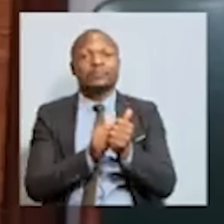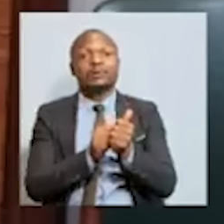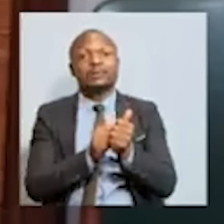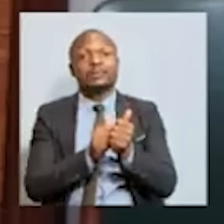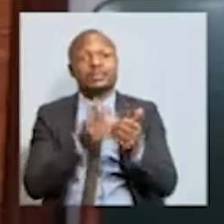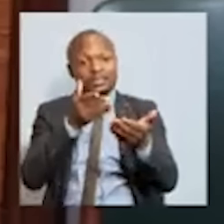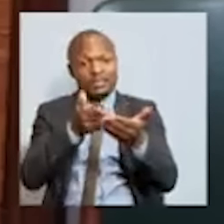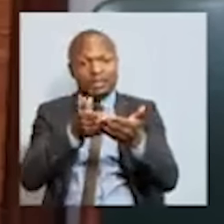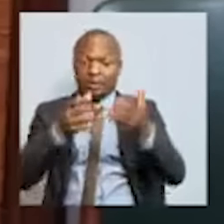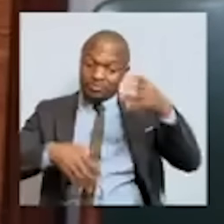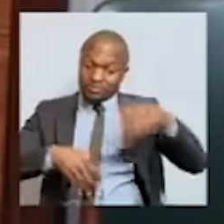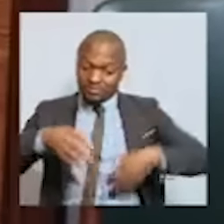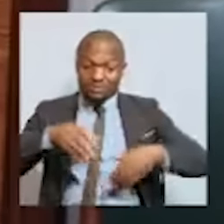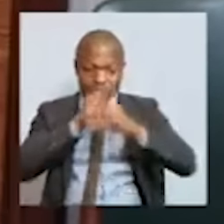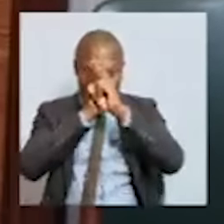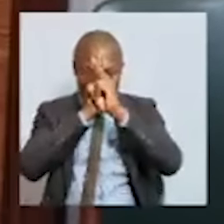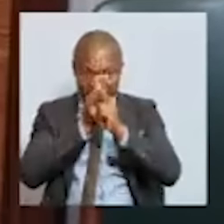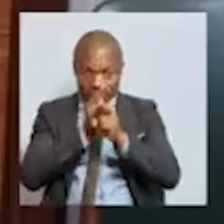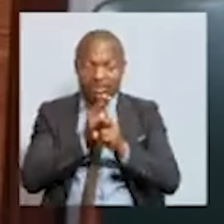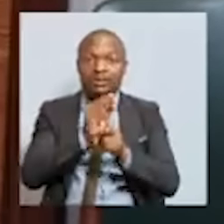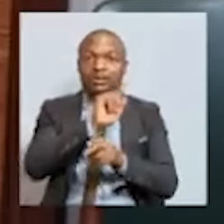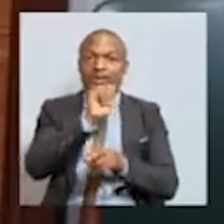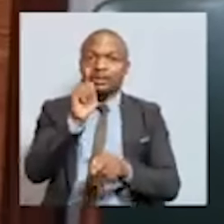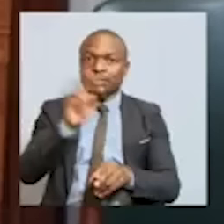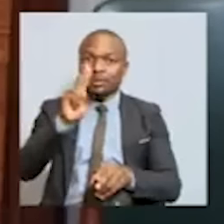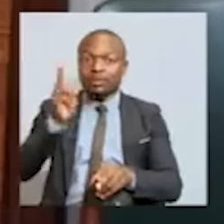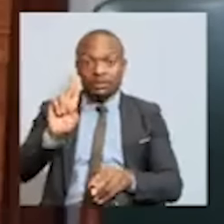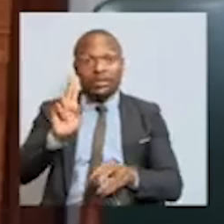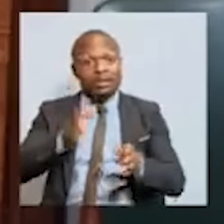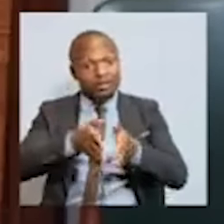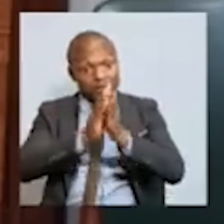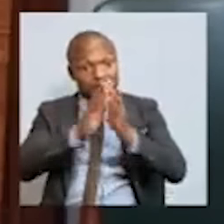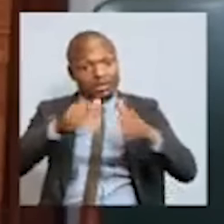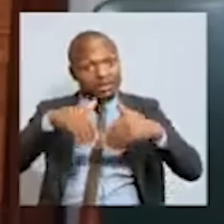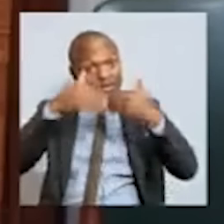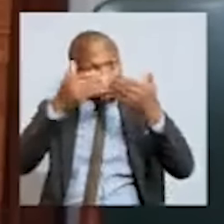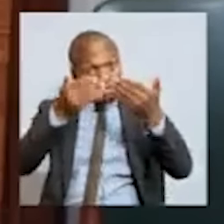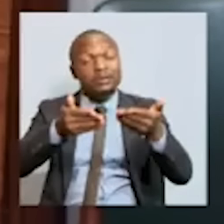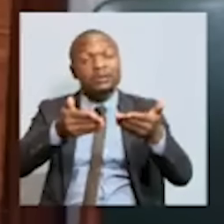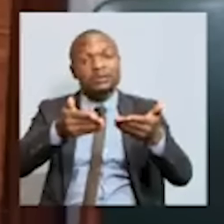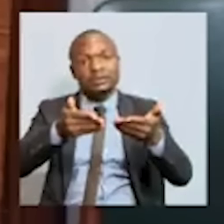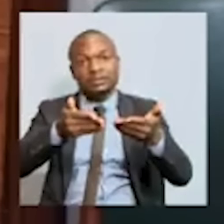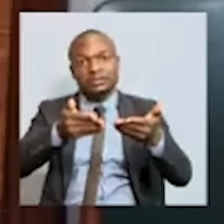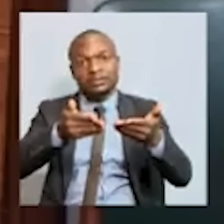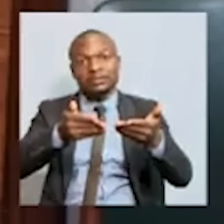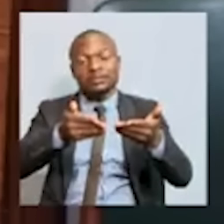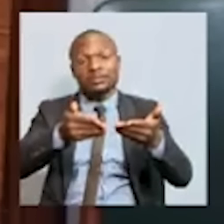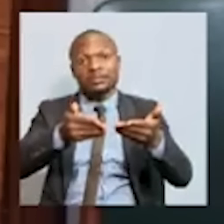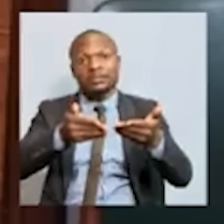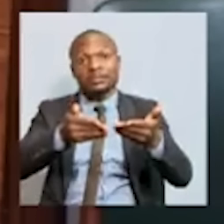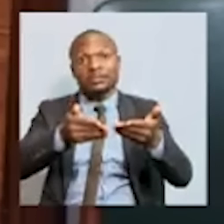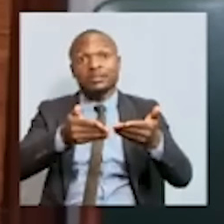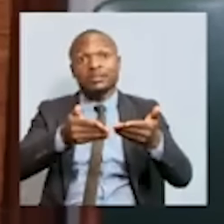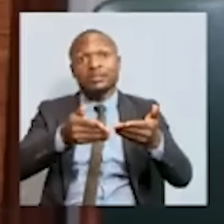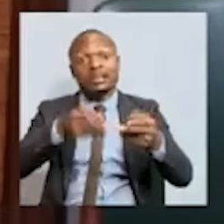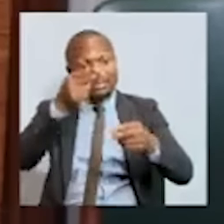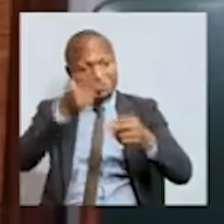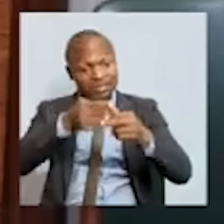complaints. Mr. Munir Zulu MP was also asked to provide particulars of the support staff